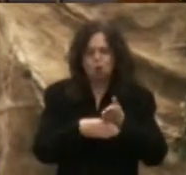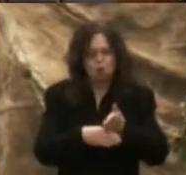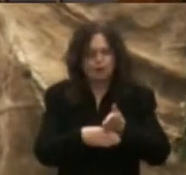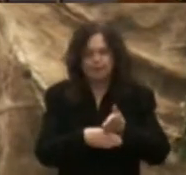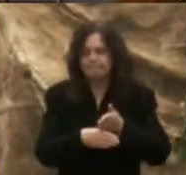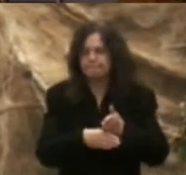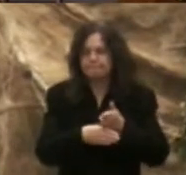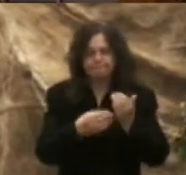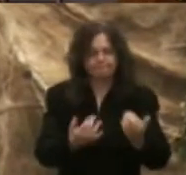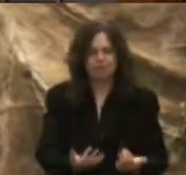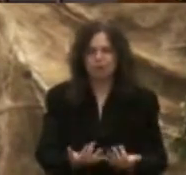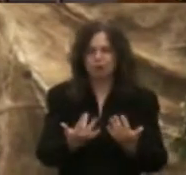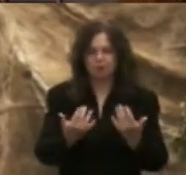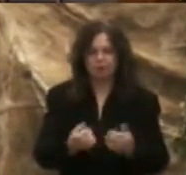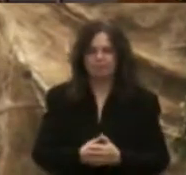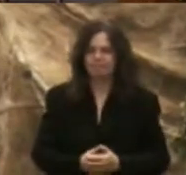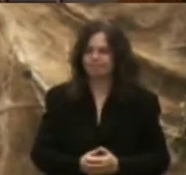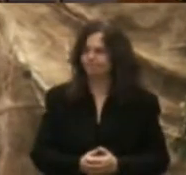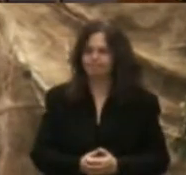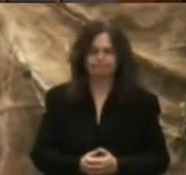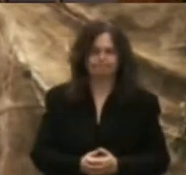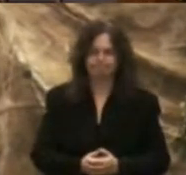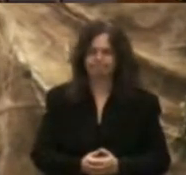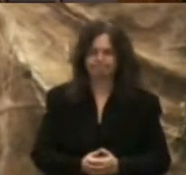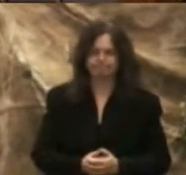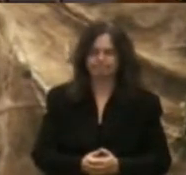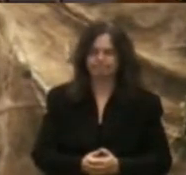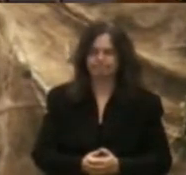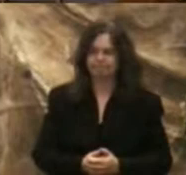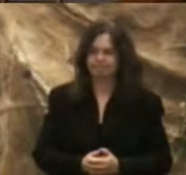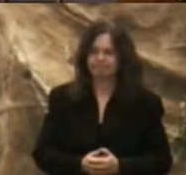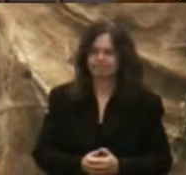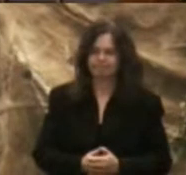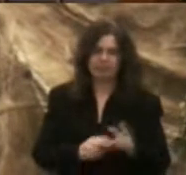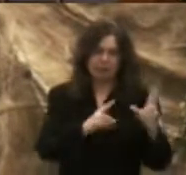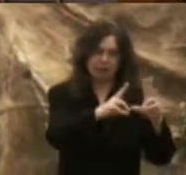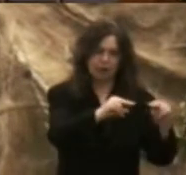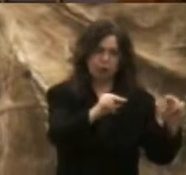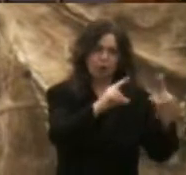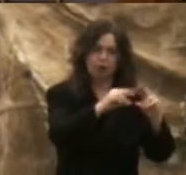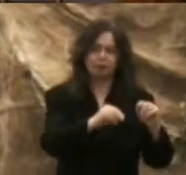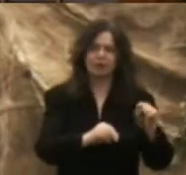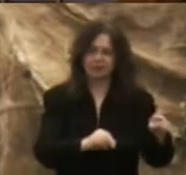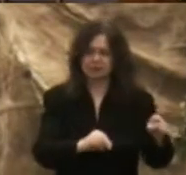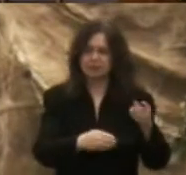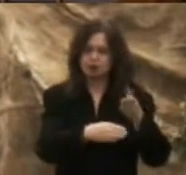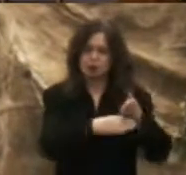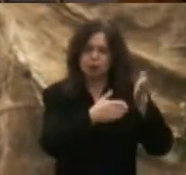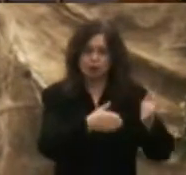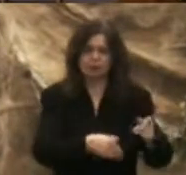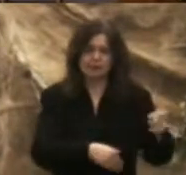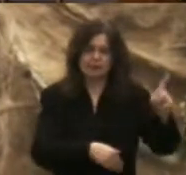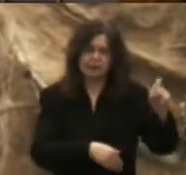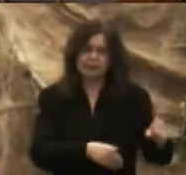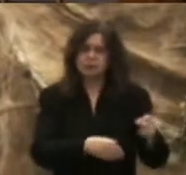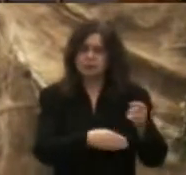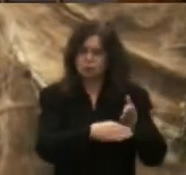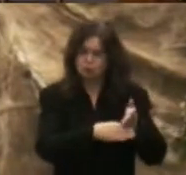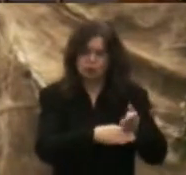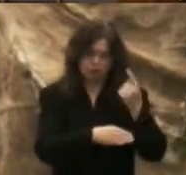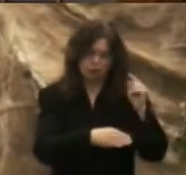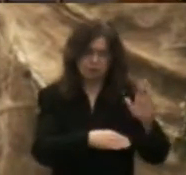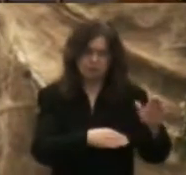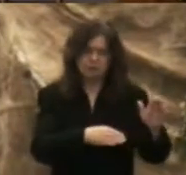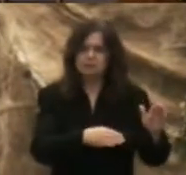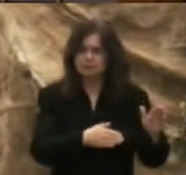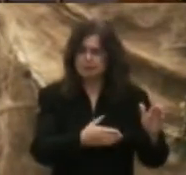to burn in a fireplace. Our Nicaraguan carpenter needs that wood for his livelihood.